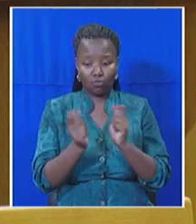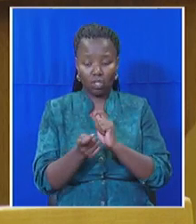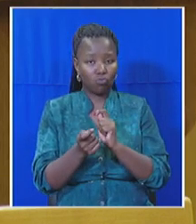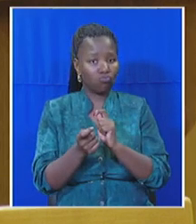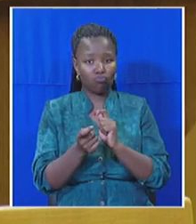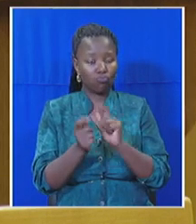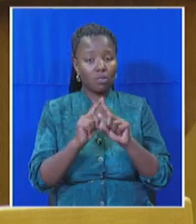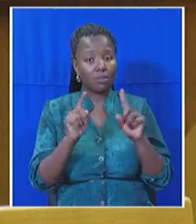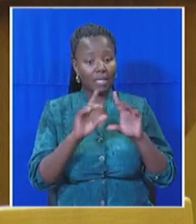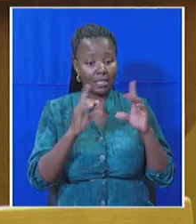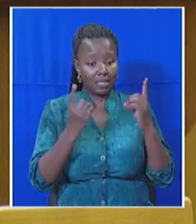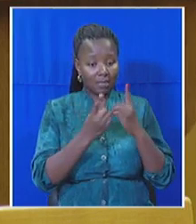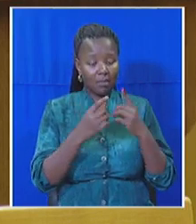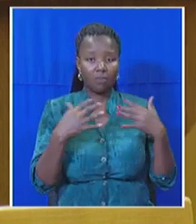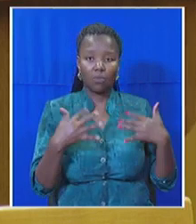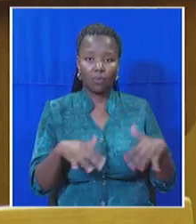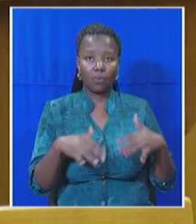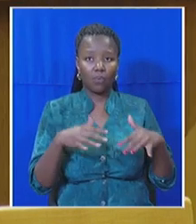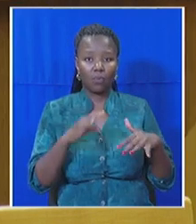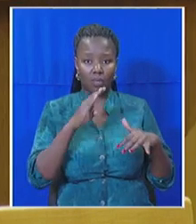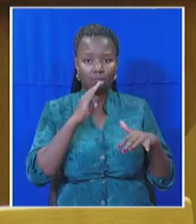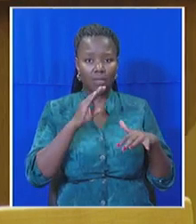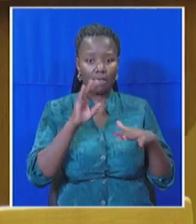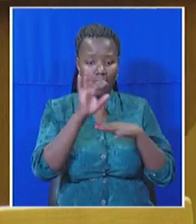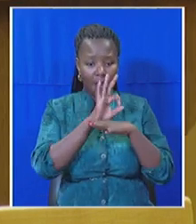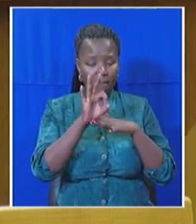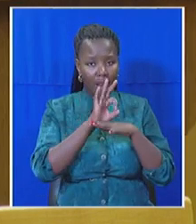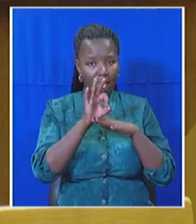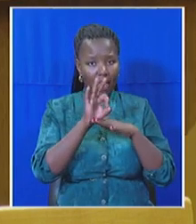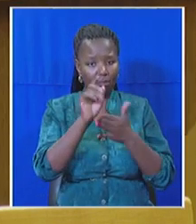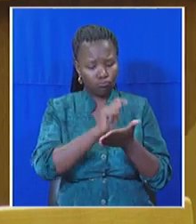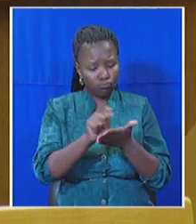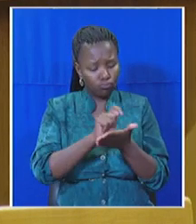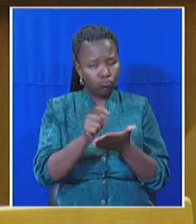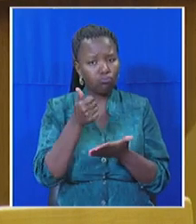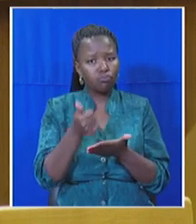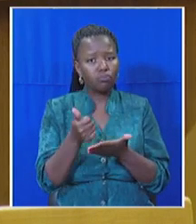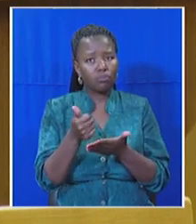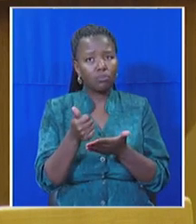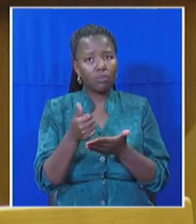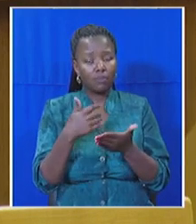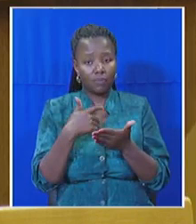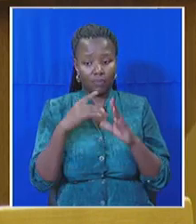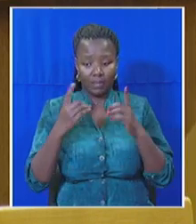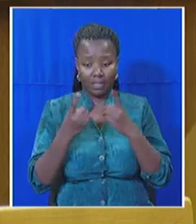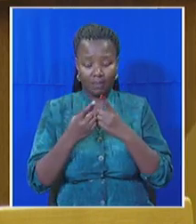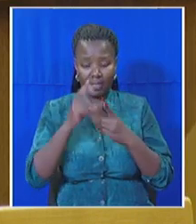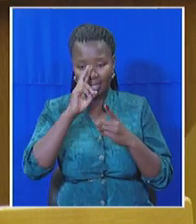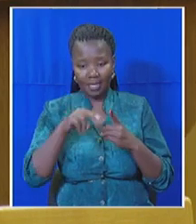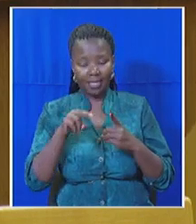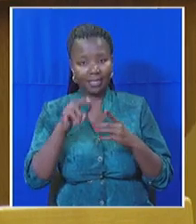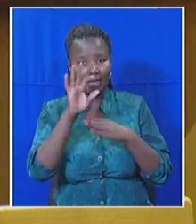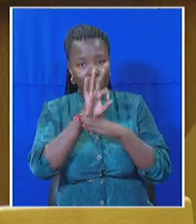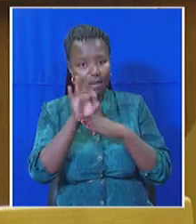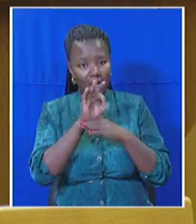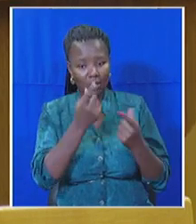has developed the National Sport and Recreation Plan. Our department leads in the development and implementation of the